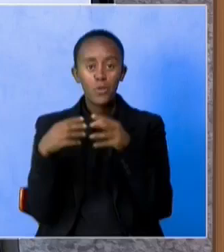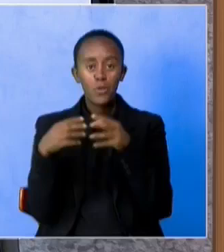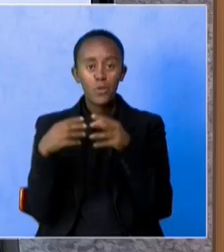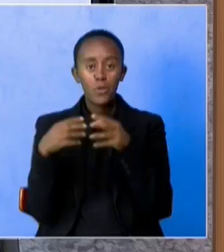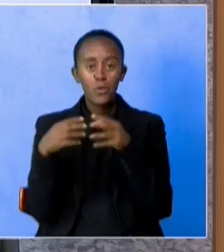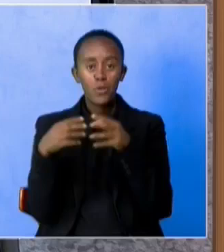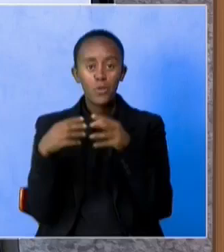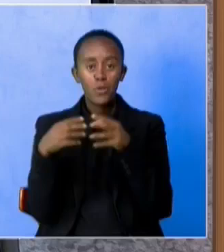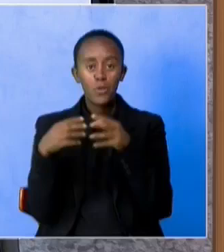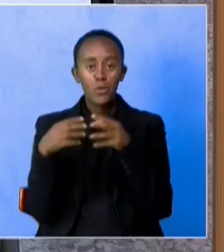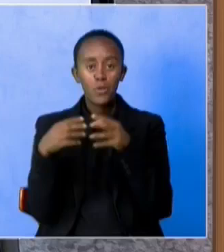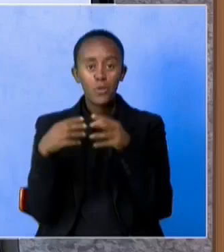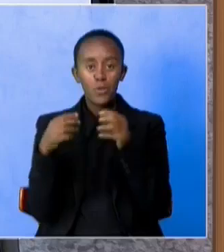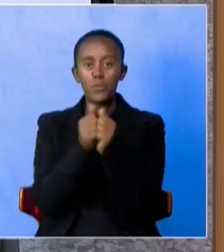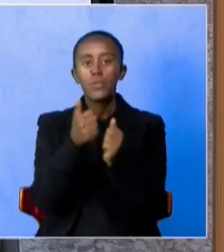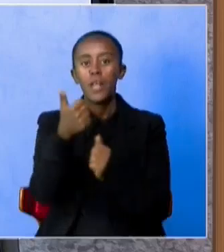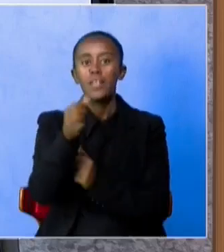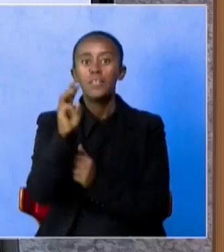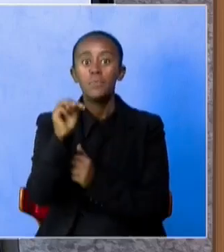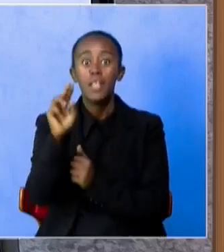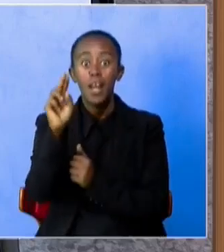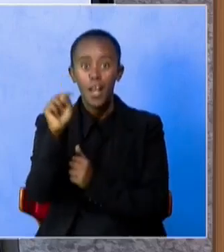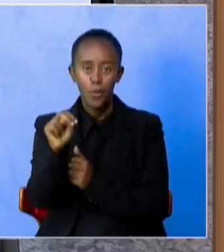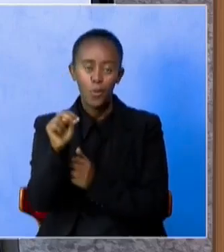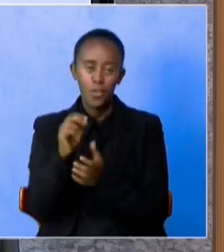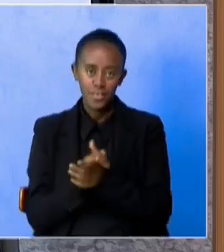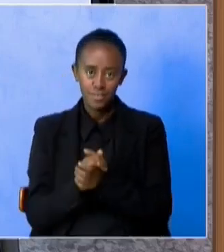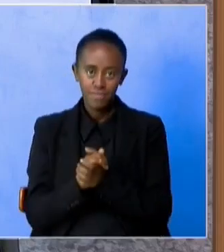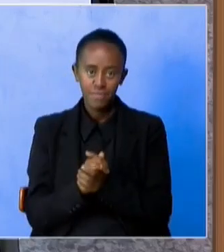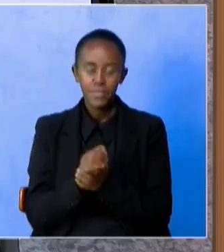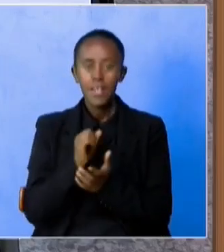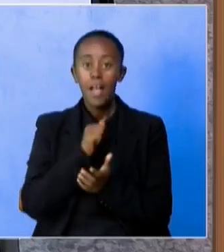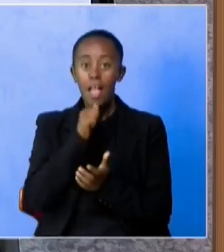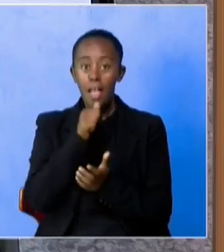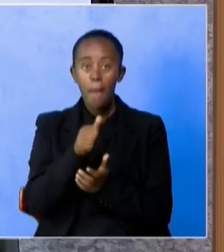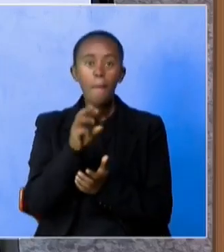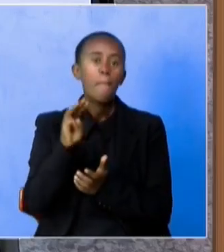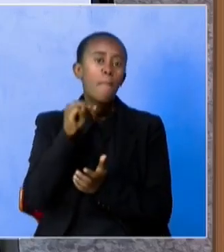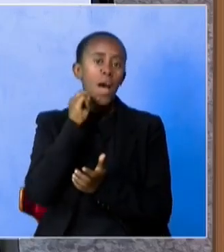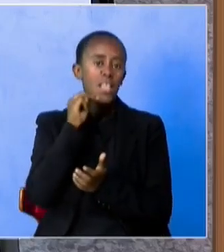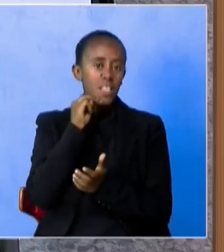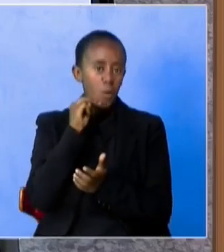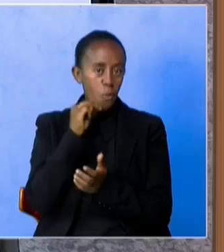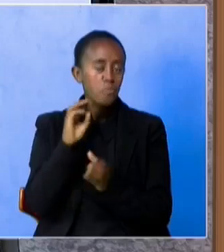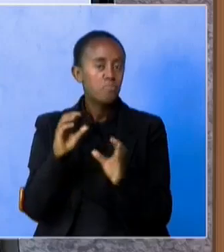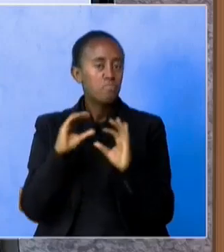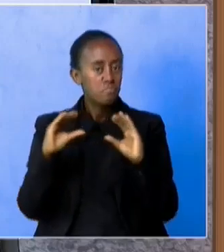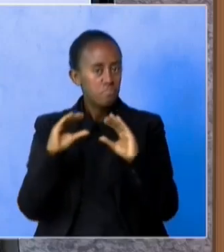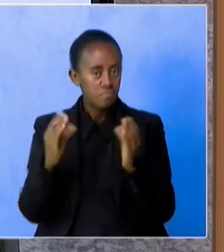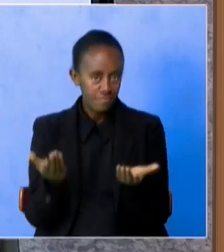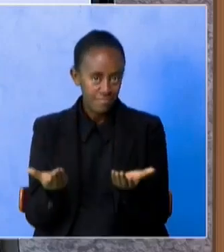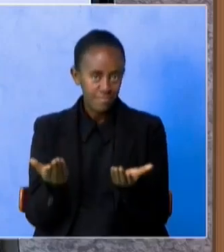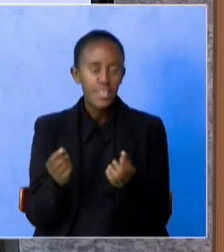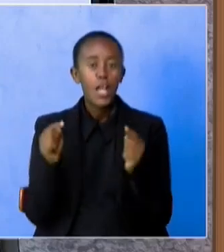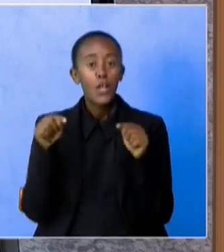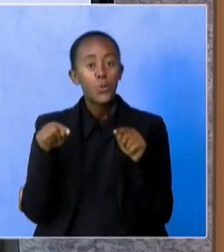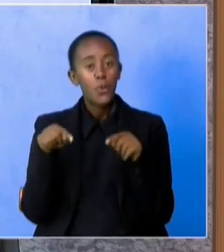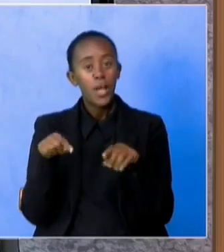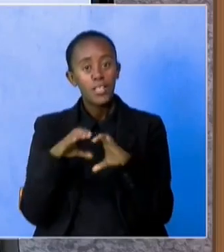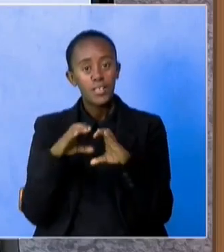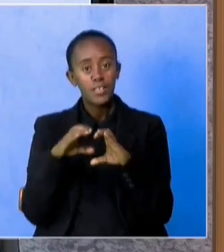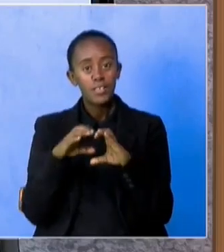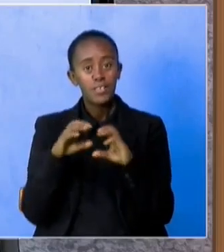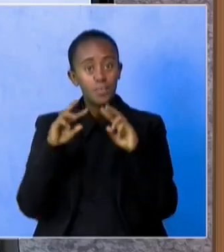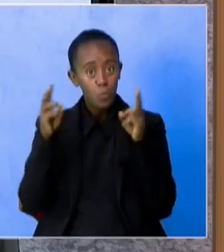Addis Media Network. I am teacher Mastal bringing you this class. Today's topic is the present perfect